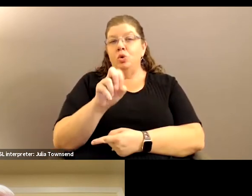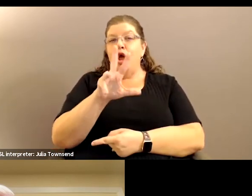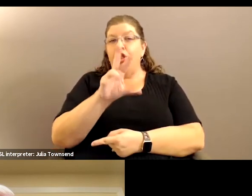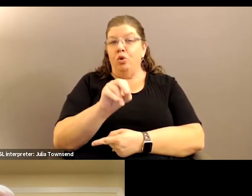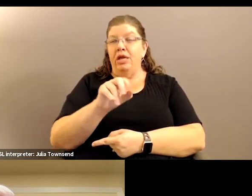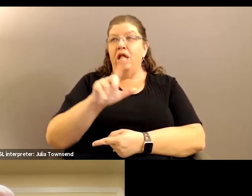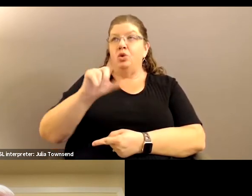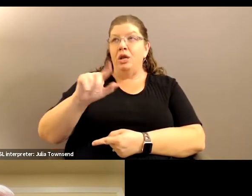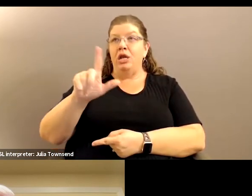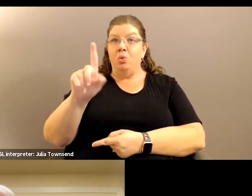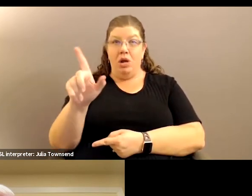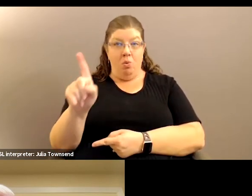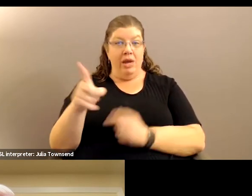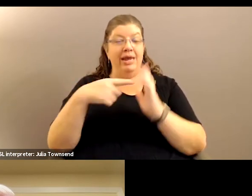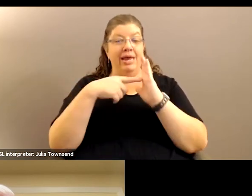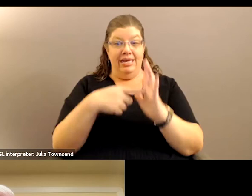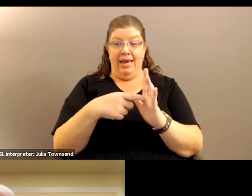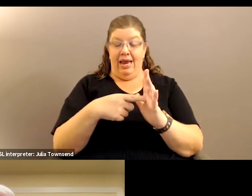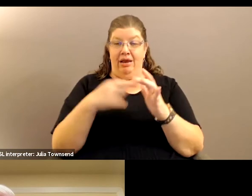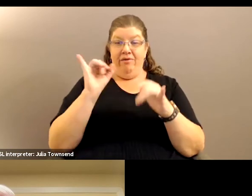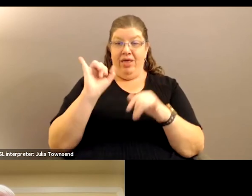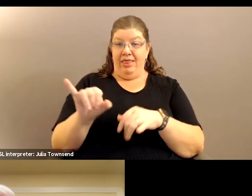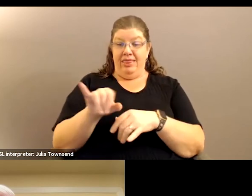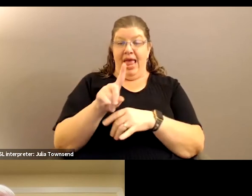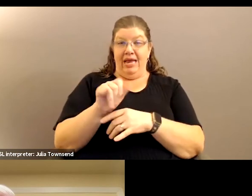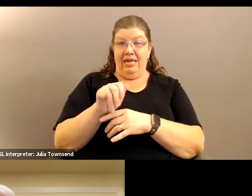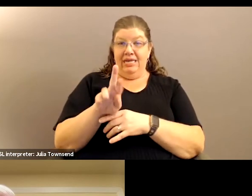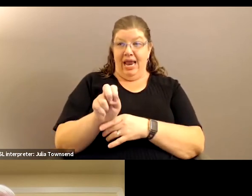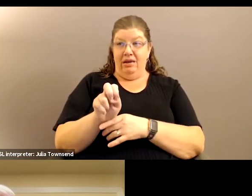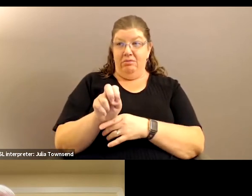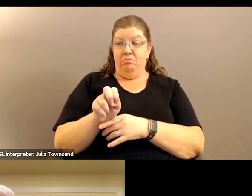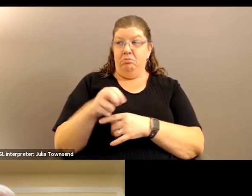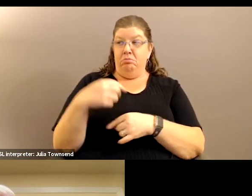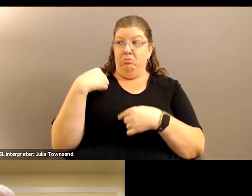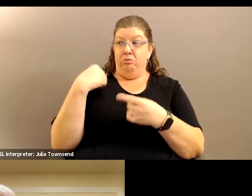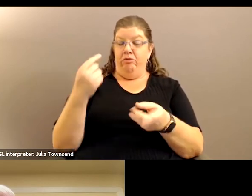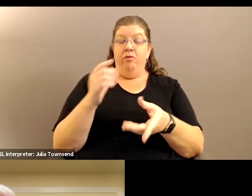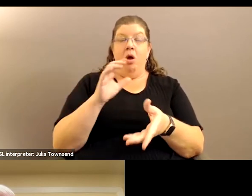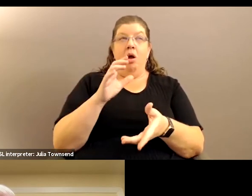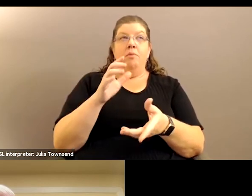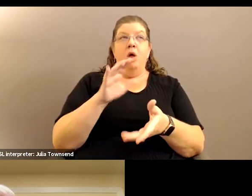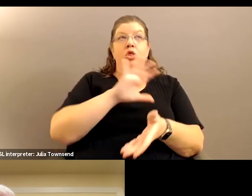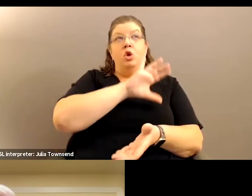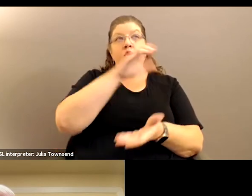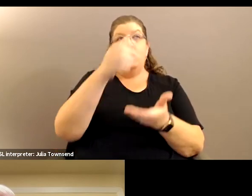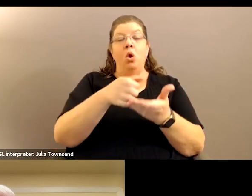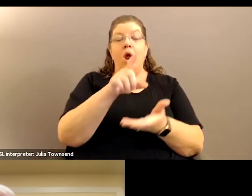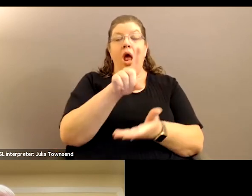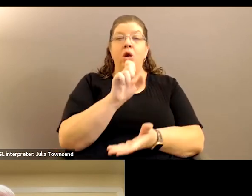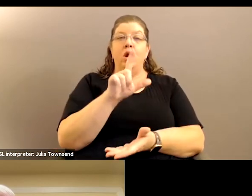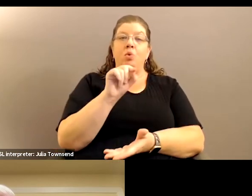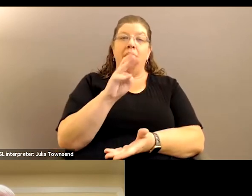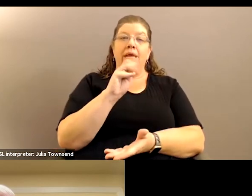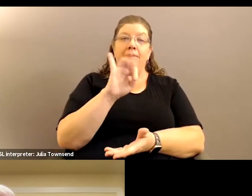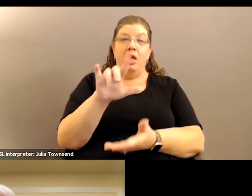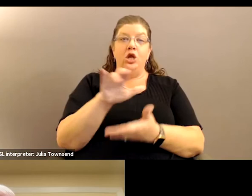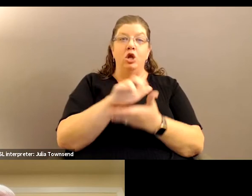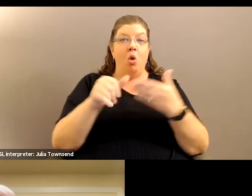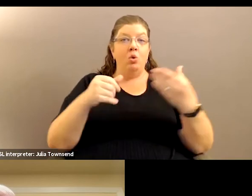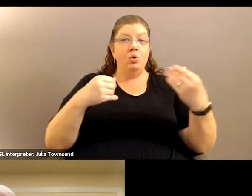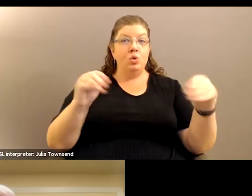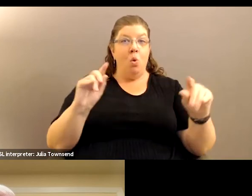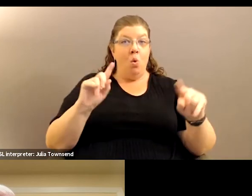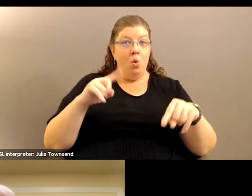and indicate that as as of that date from the total 100 million dollars in bonds sold to date